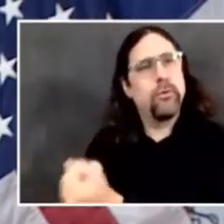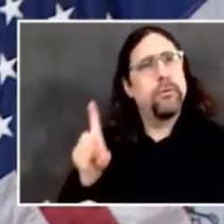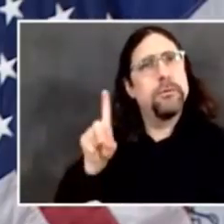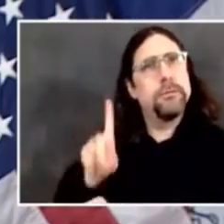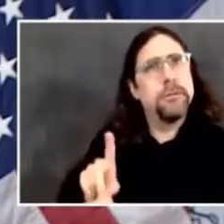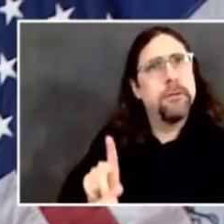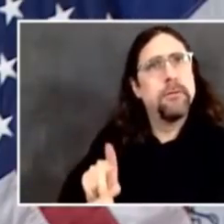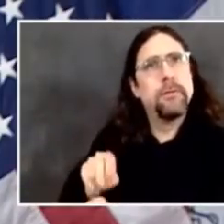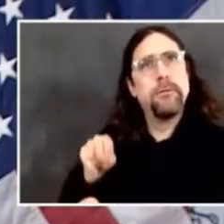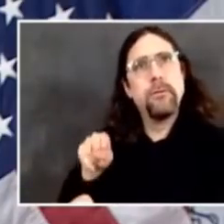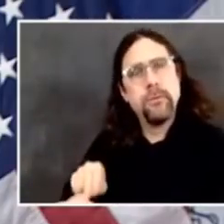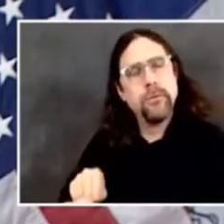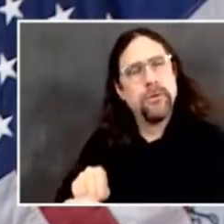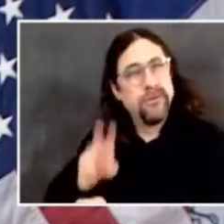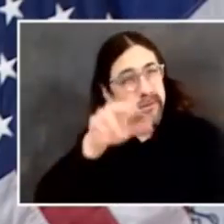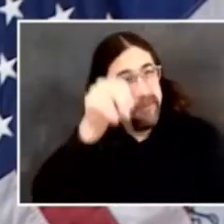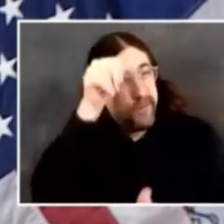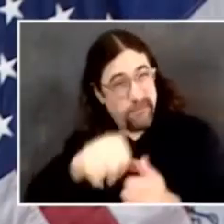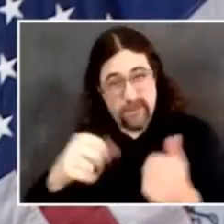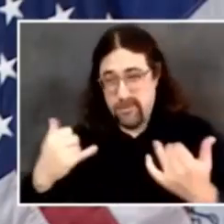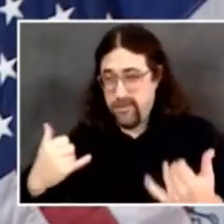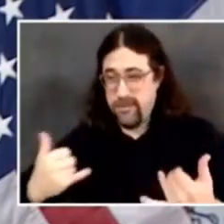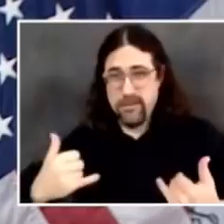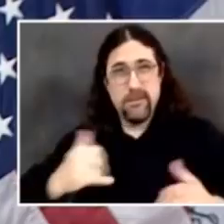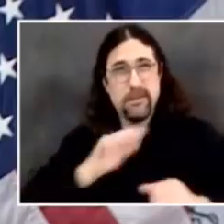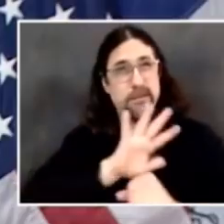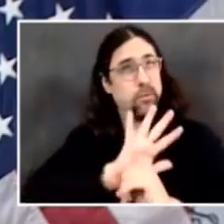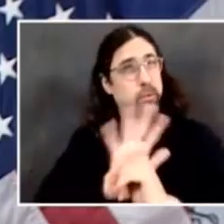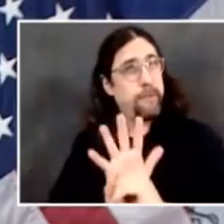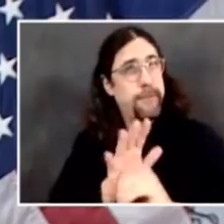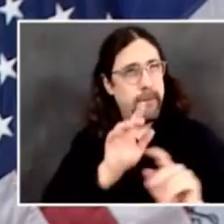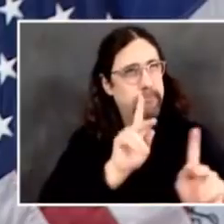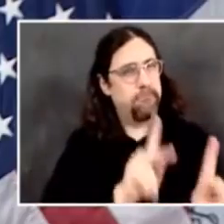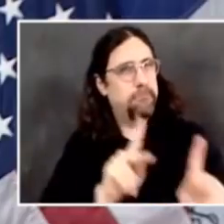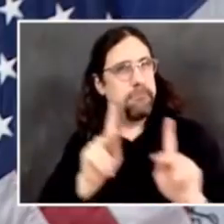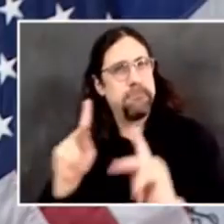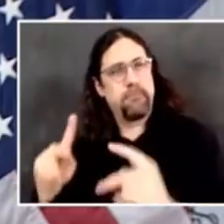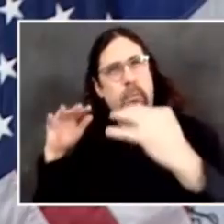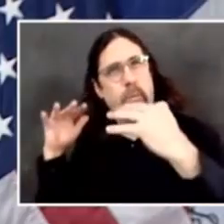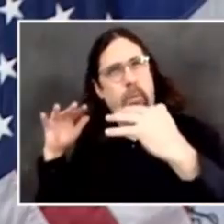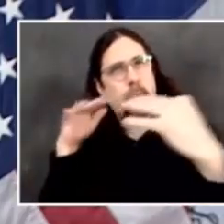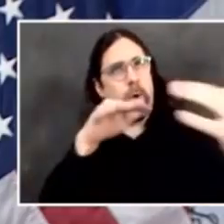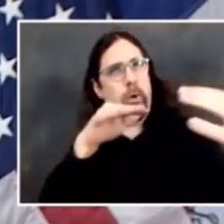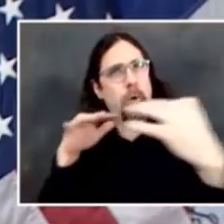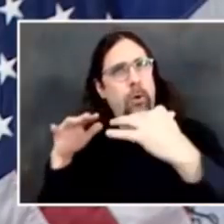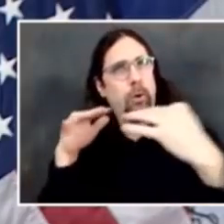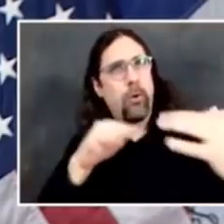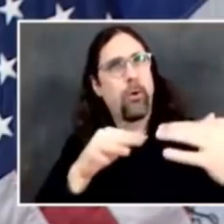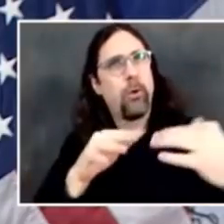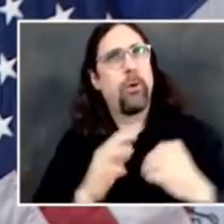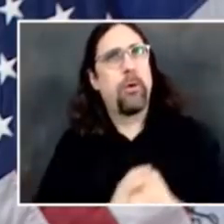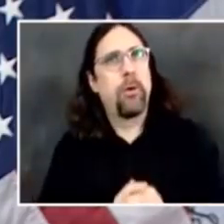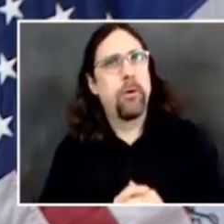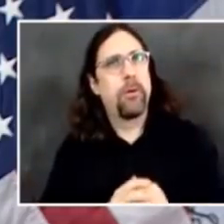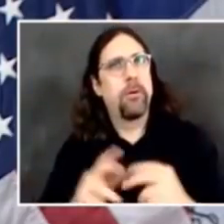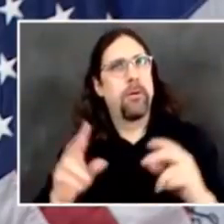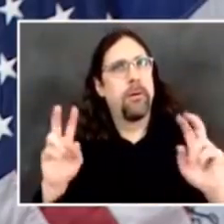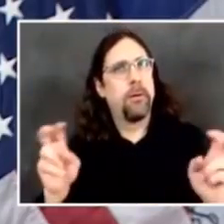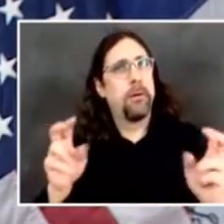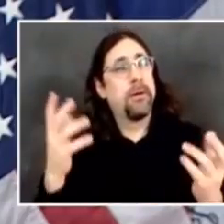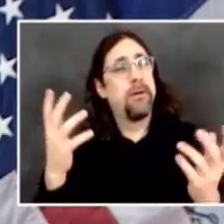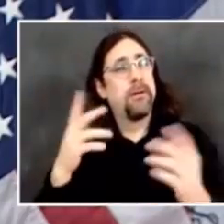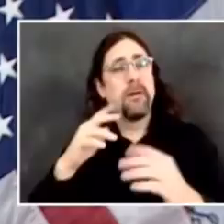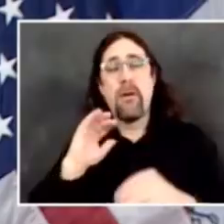armor for the health workers is those PPEs, that personal protective equipment that we've talked about so